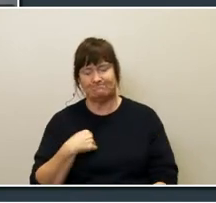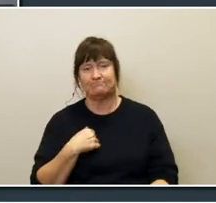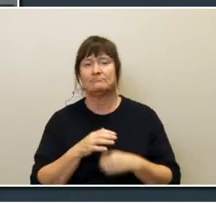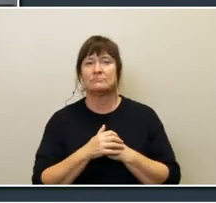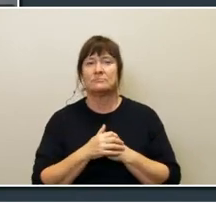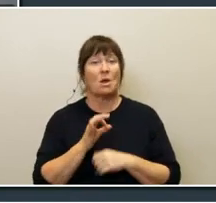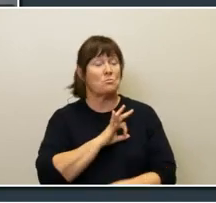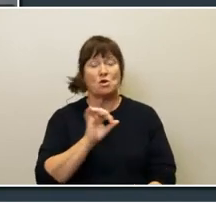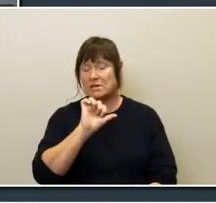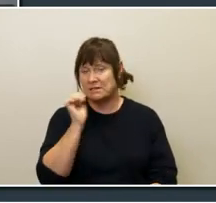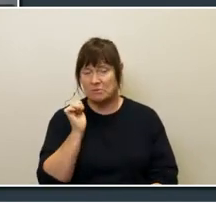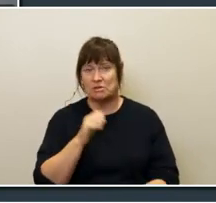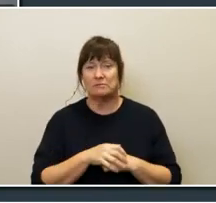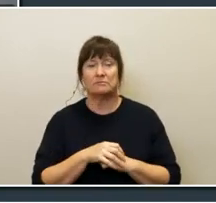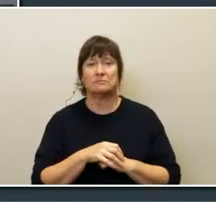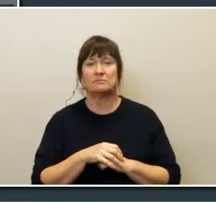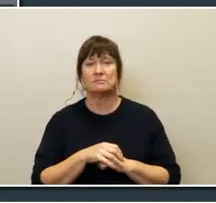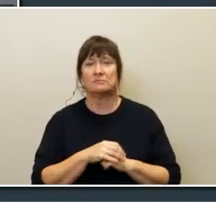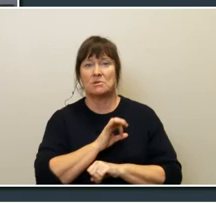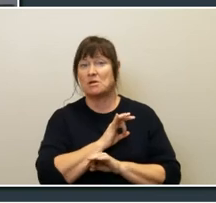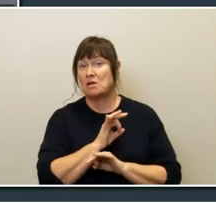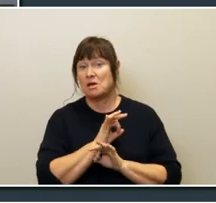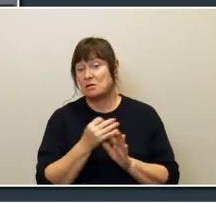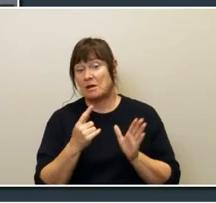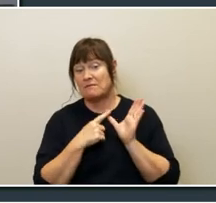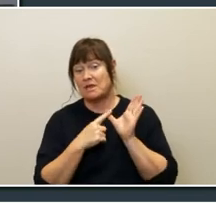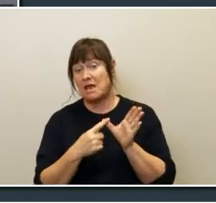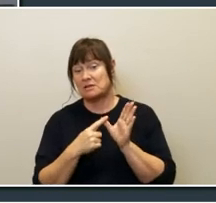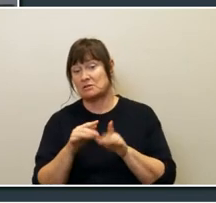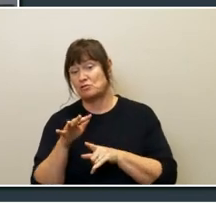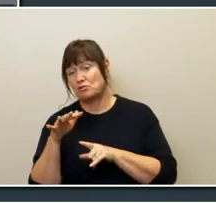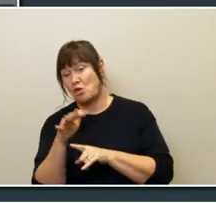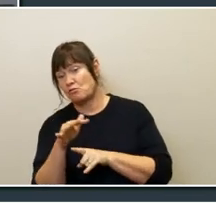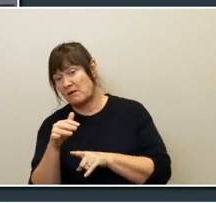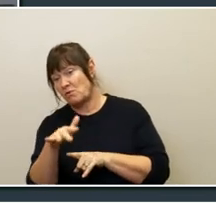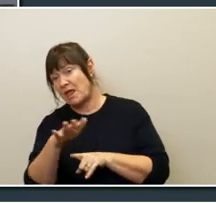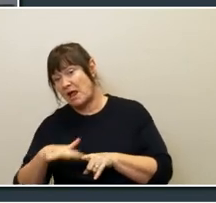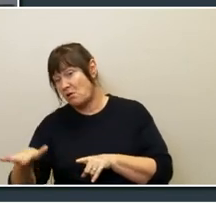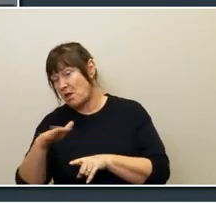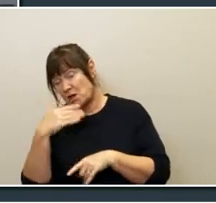I am not an expert, nor do I have the answers to the threat facing the estuary.